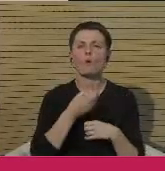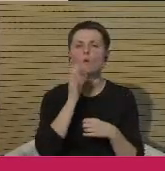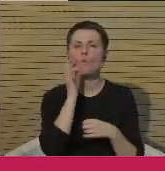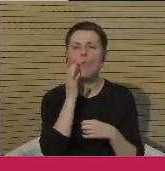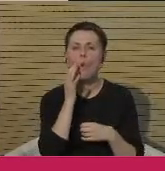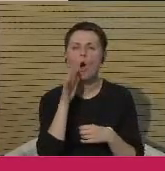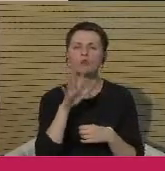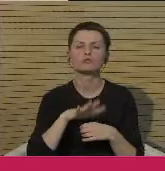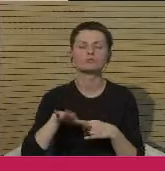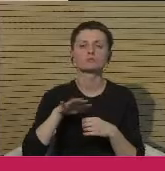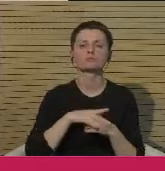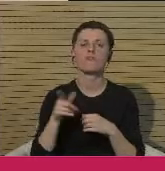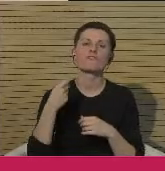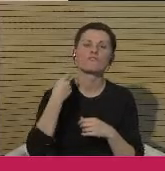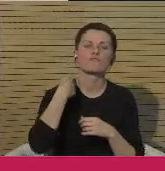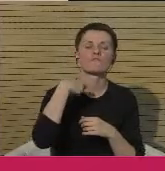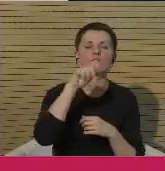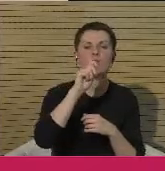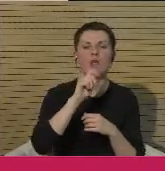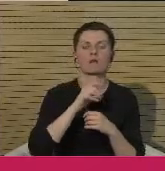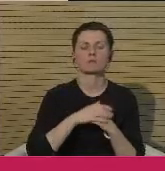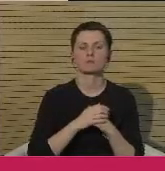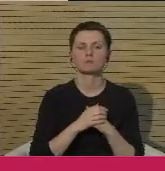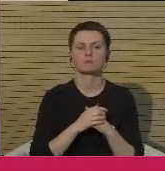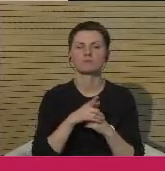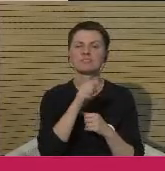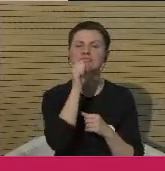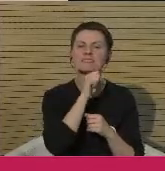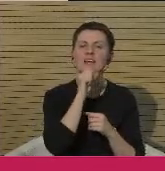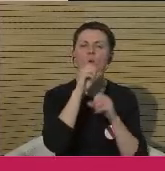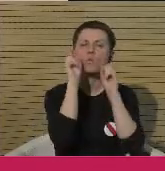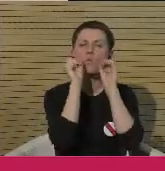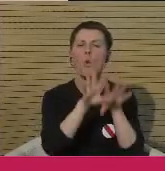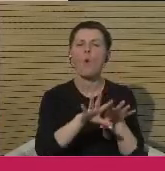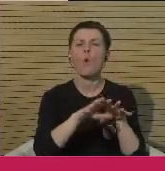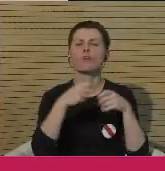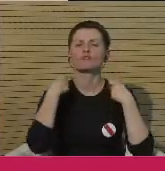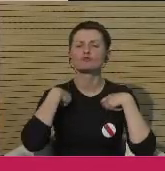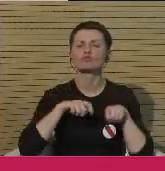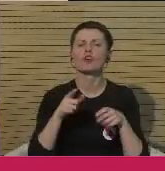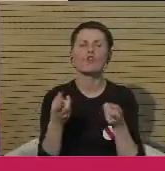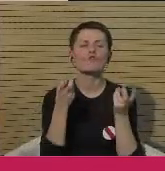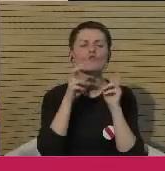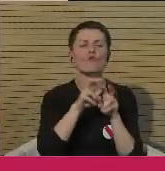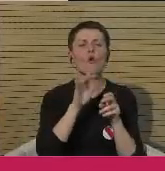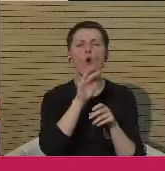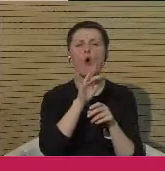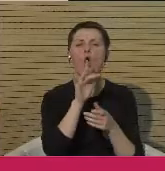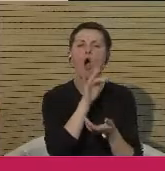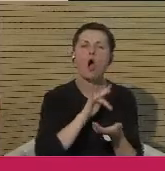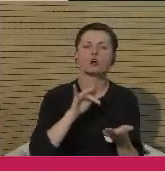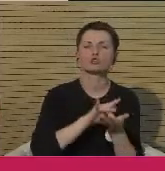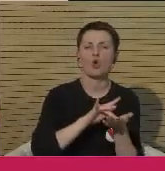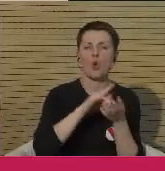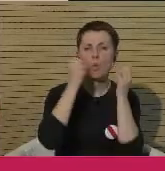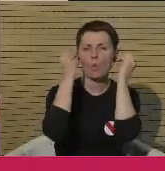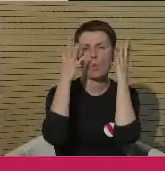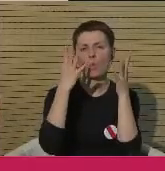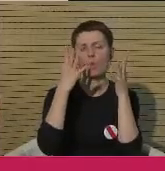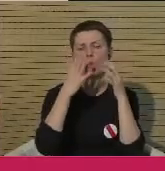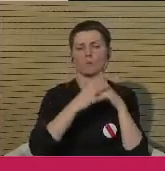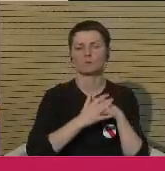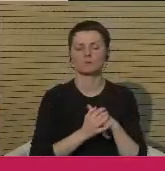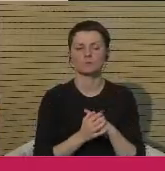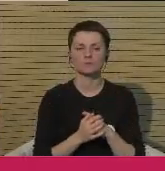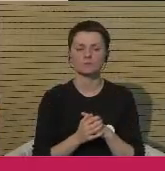So young people, young creators are leaving Minsk to move